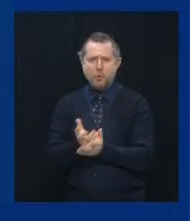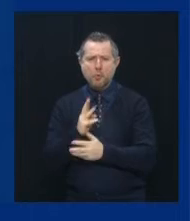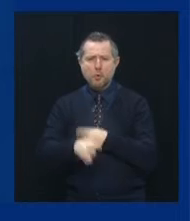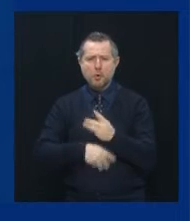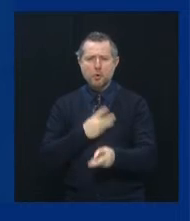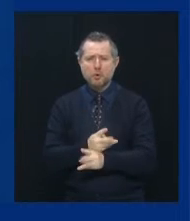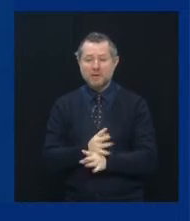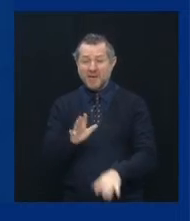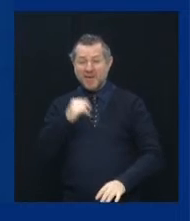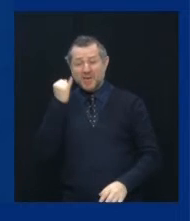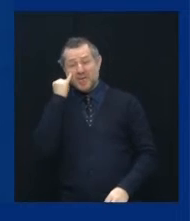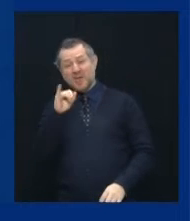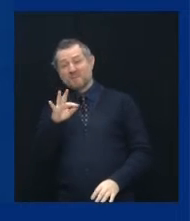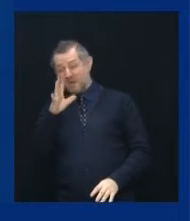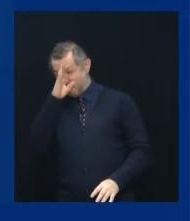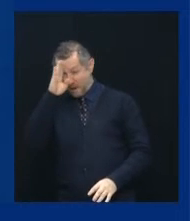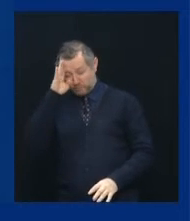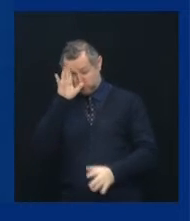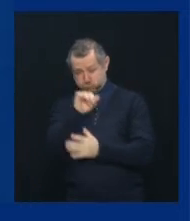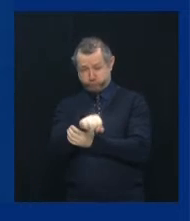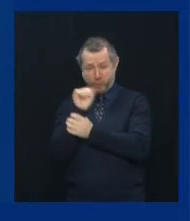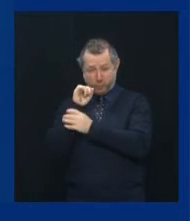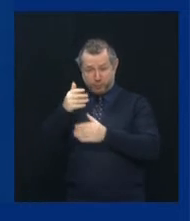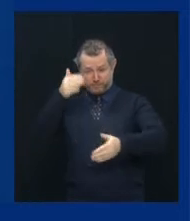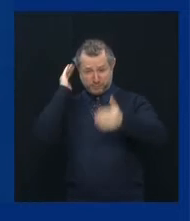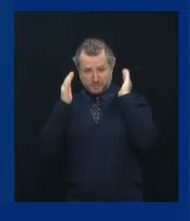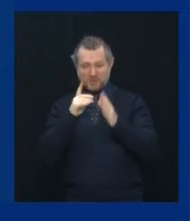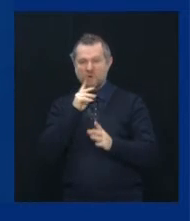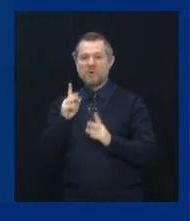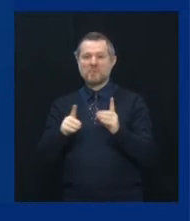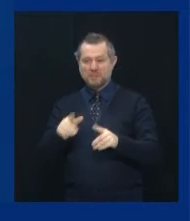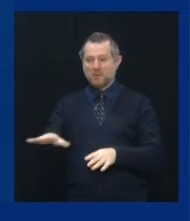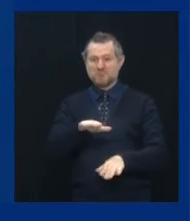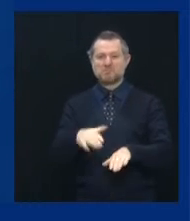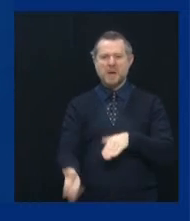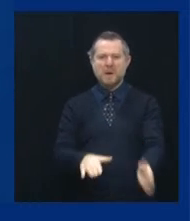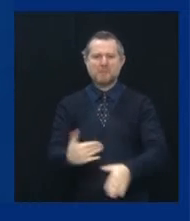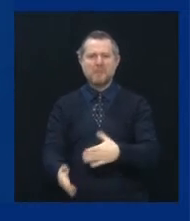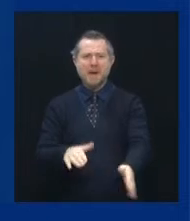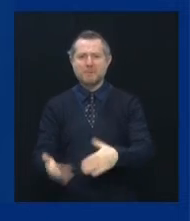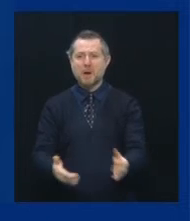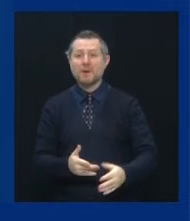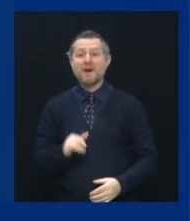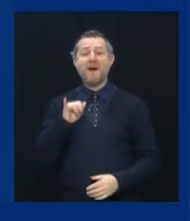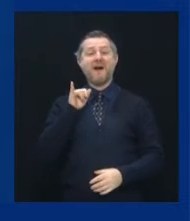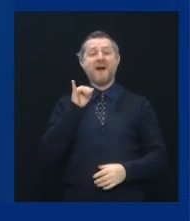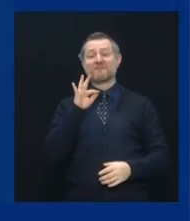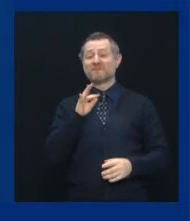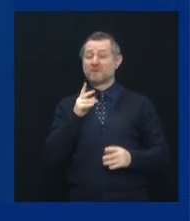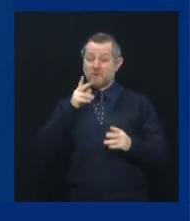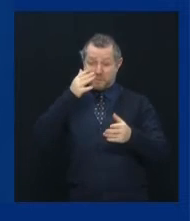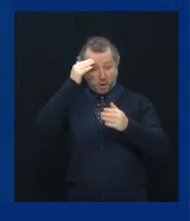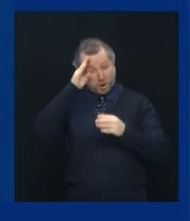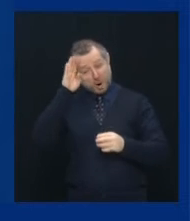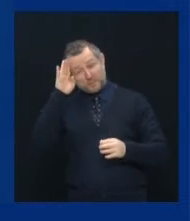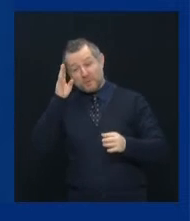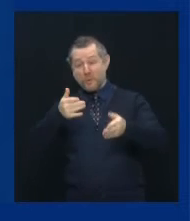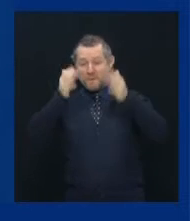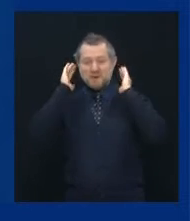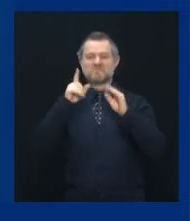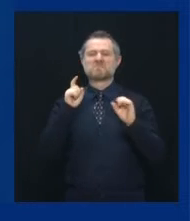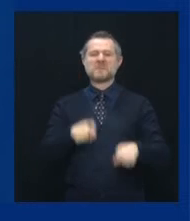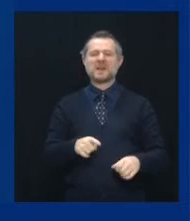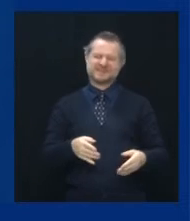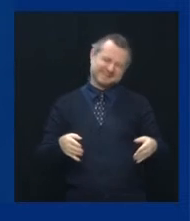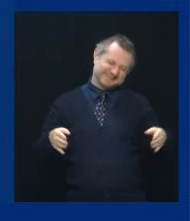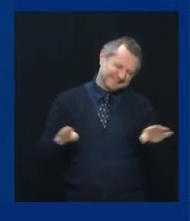what happens. You overwhelm the hospitals, you have to close down the economy again. There is no choice. Once